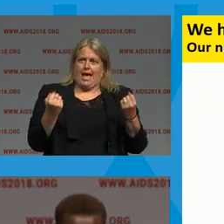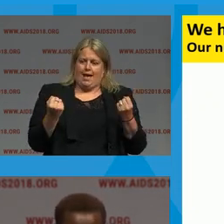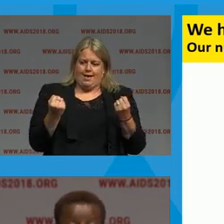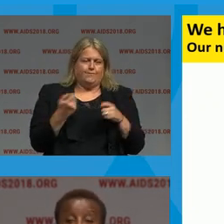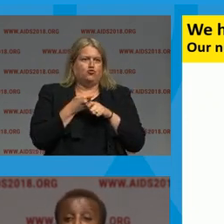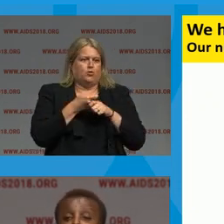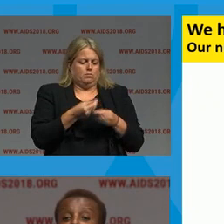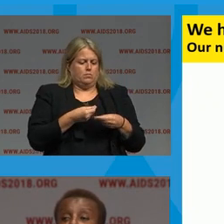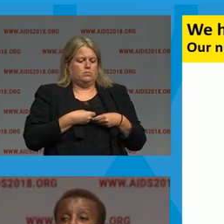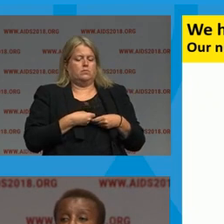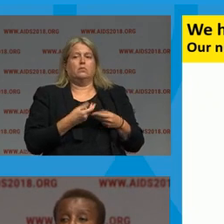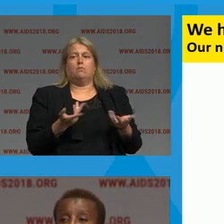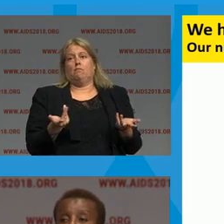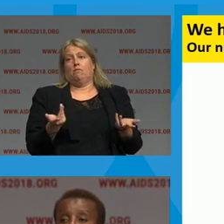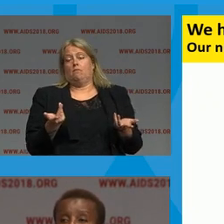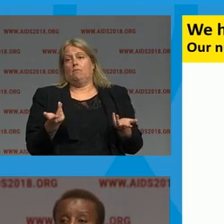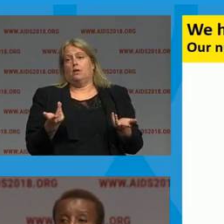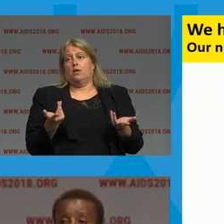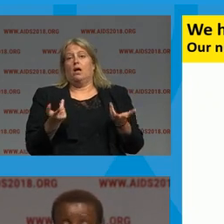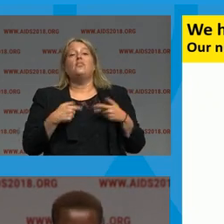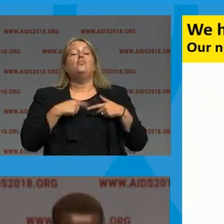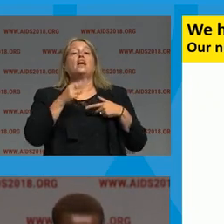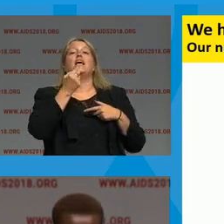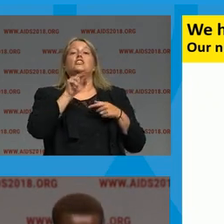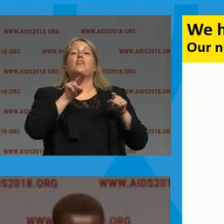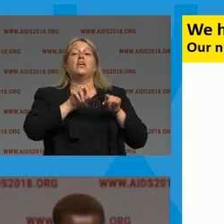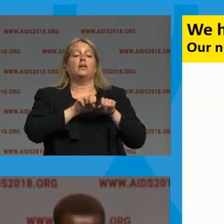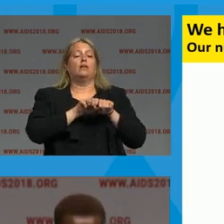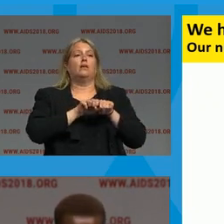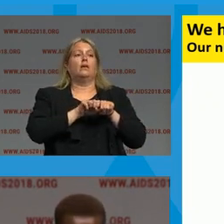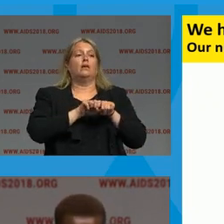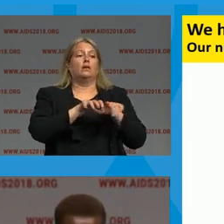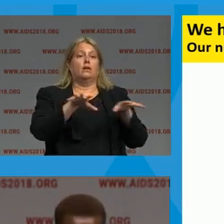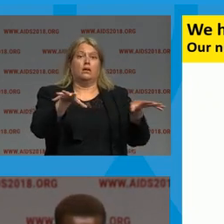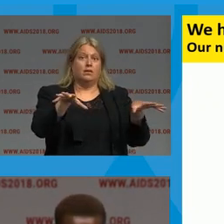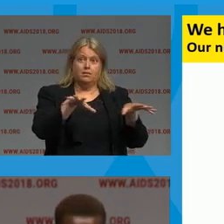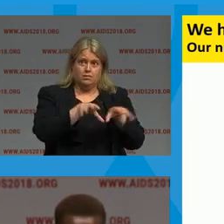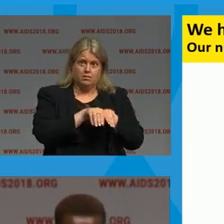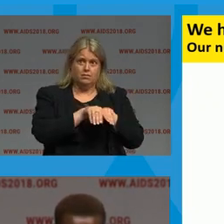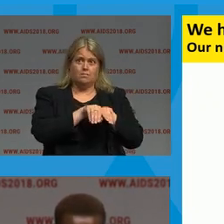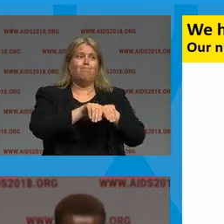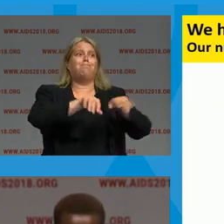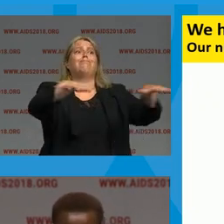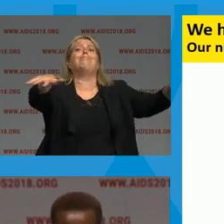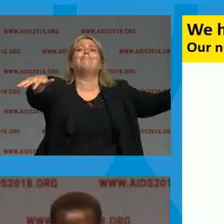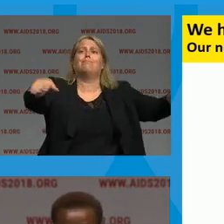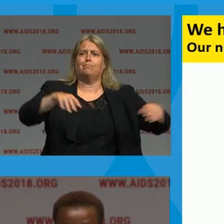treatment, the resurgence of an HIV epidemic is not an impossibility.